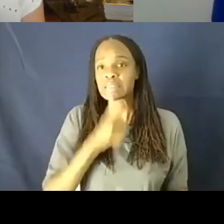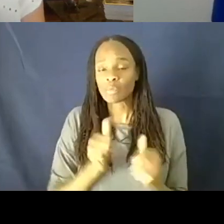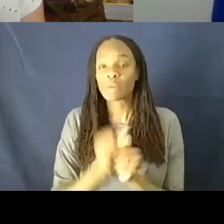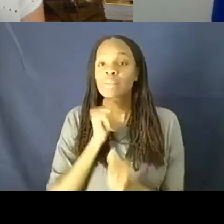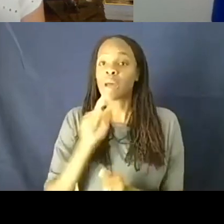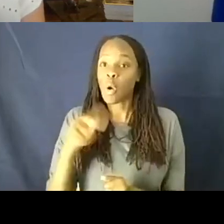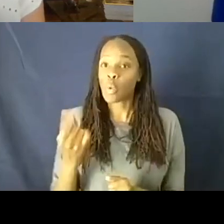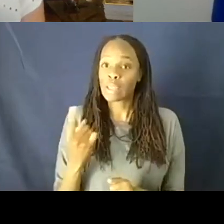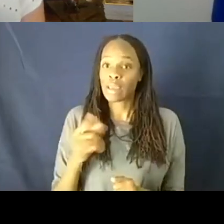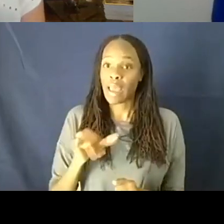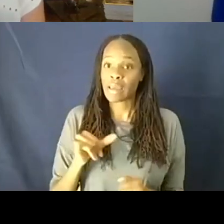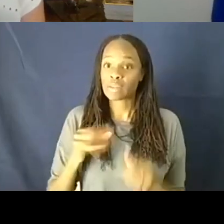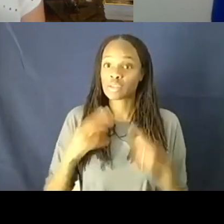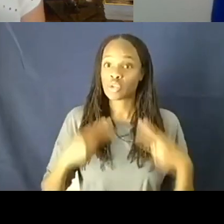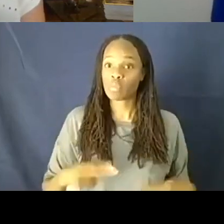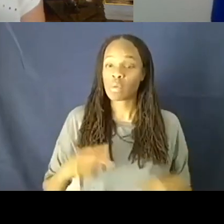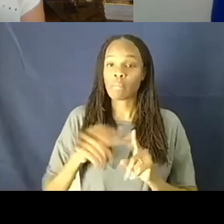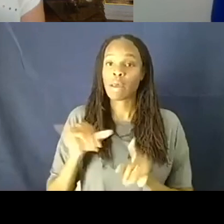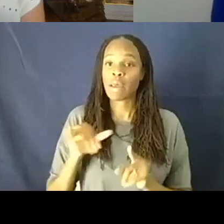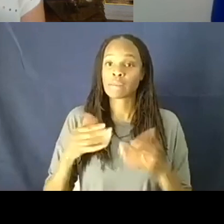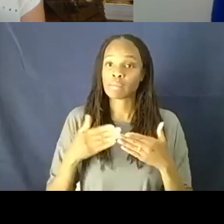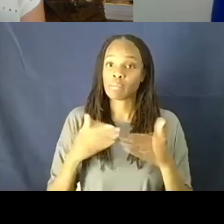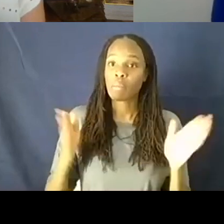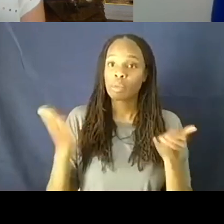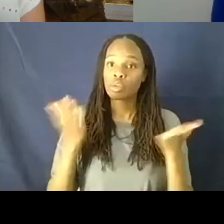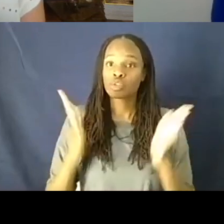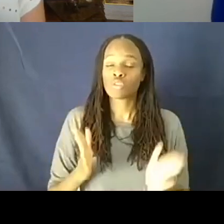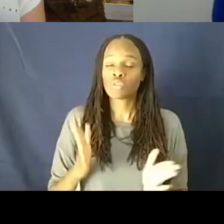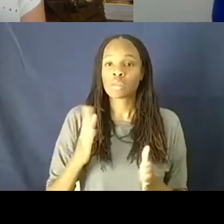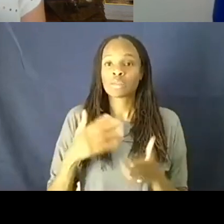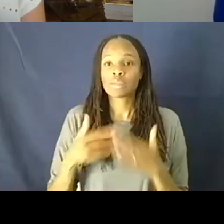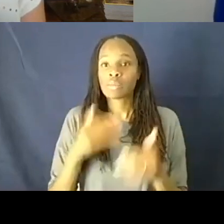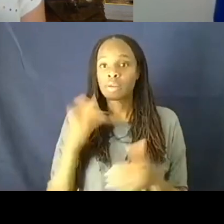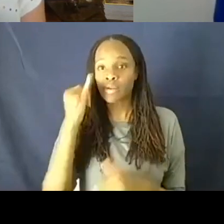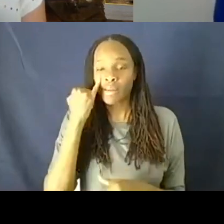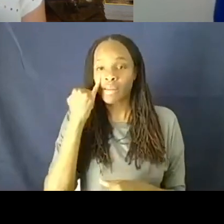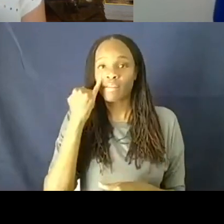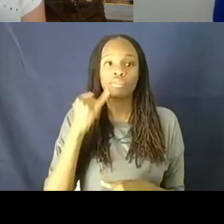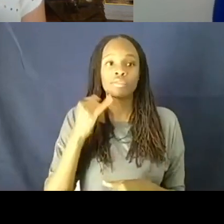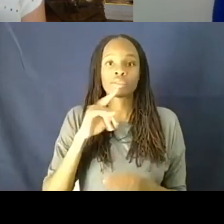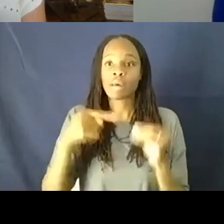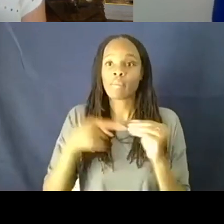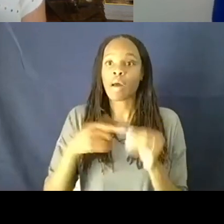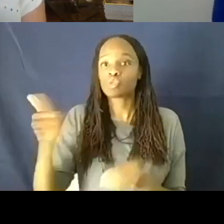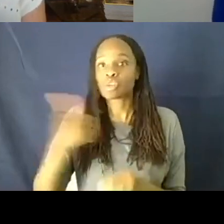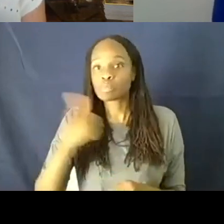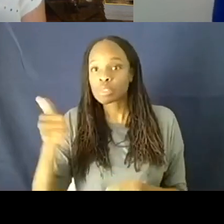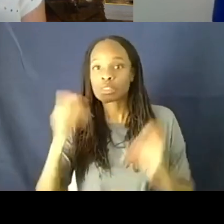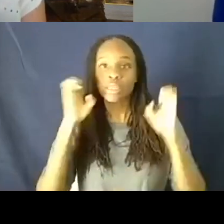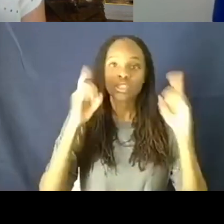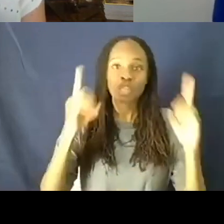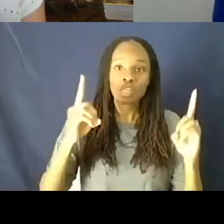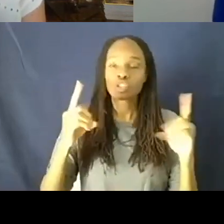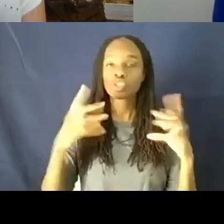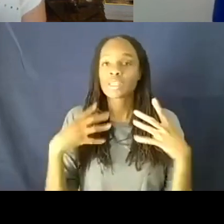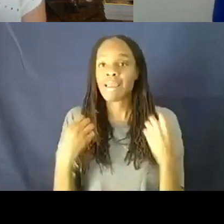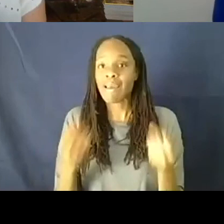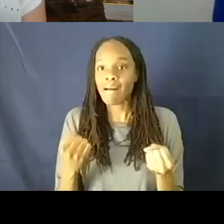but as public servants. So whether we're dealing with transportation, education, healthcare,